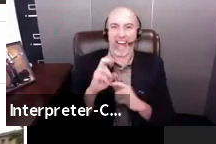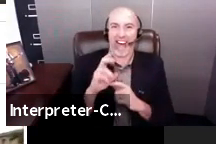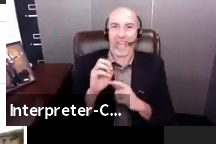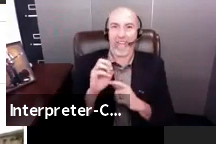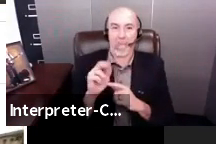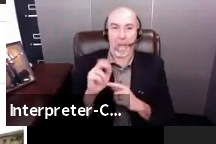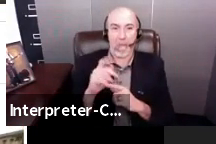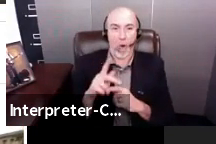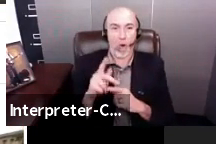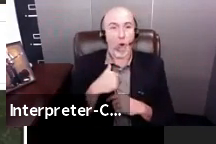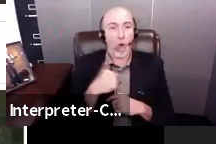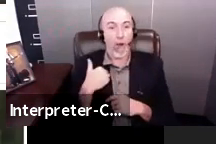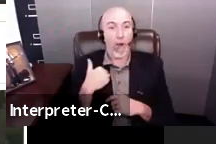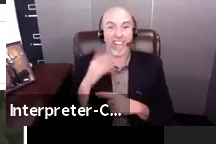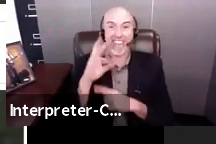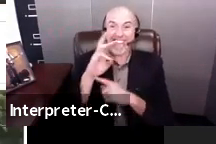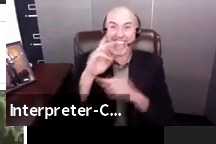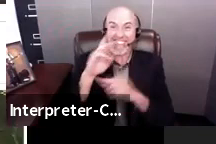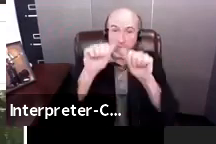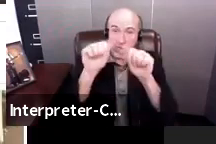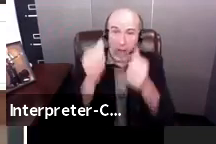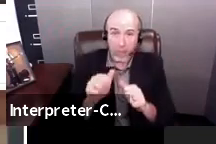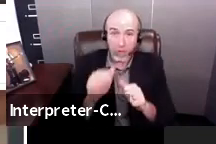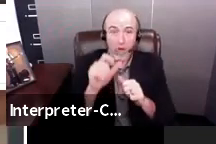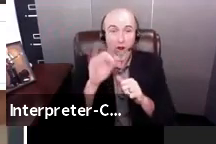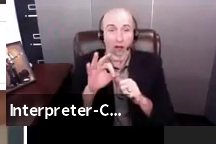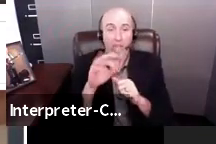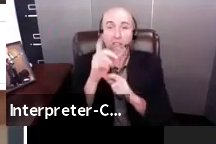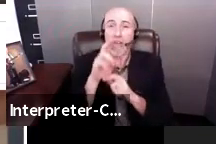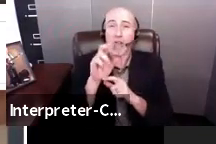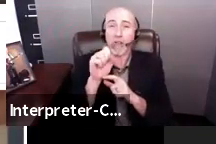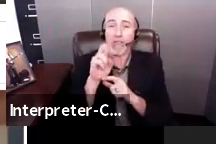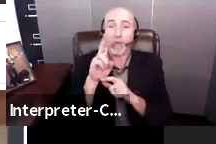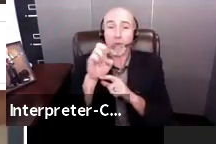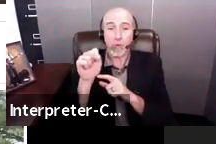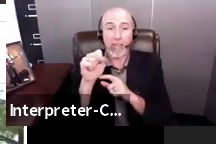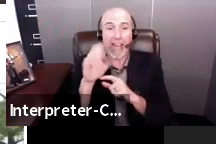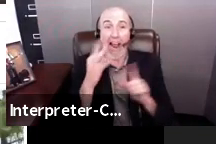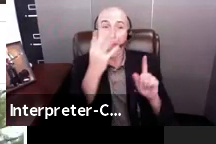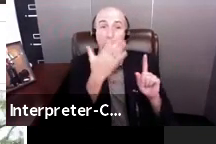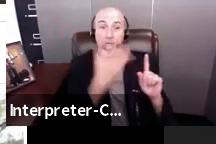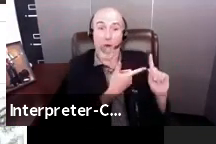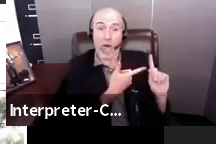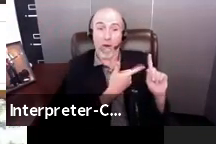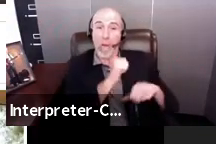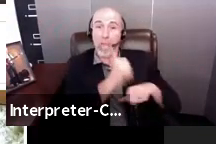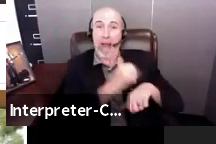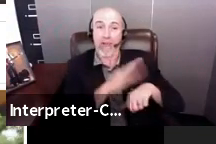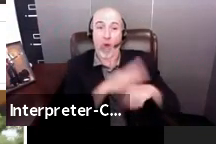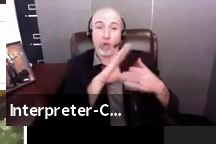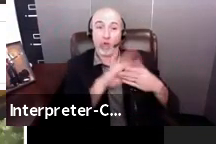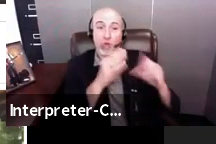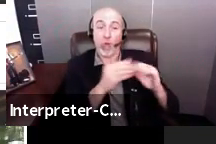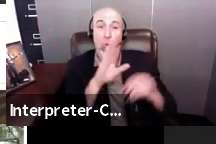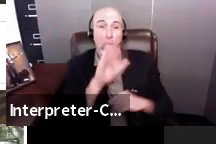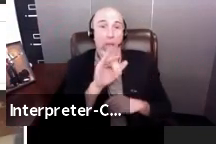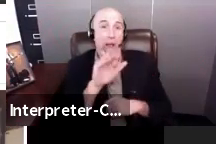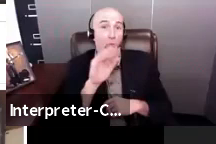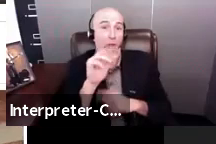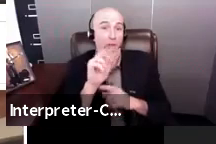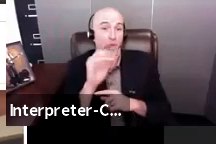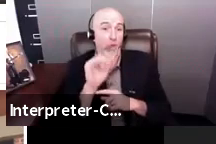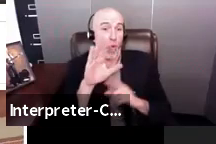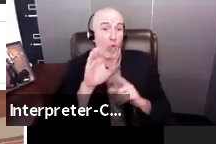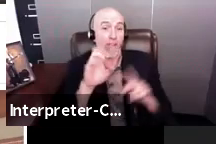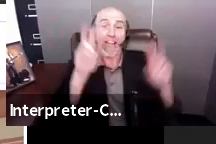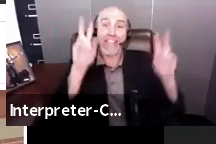where we have six sculptures of our six characters, and this beautiful one, based on a story by William Joyce. It's